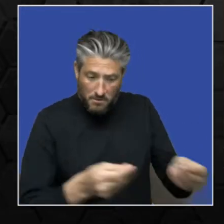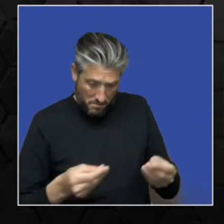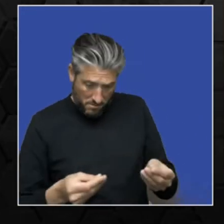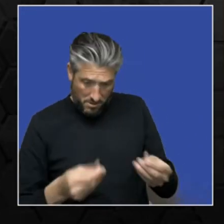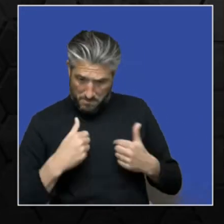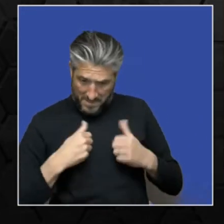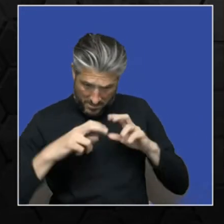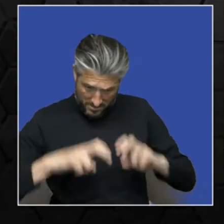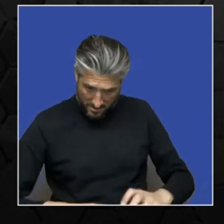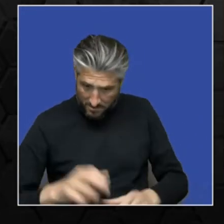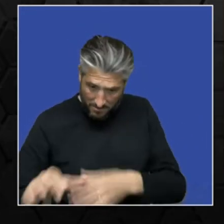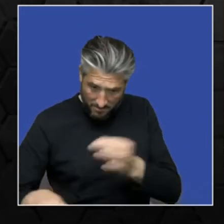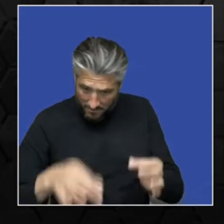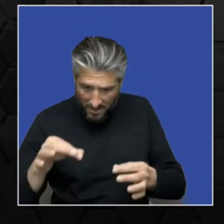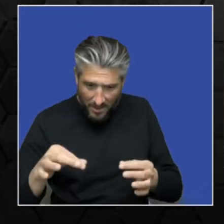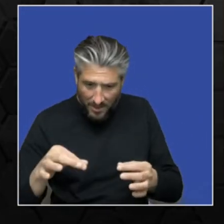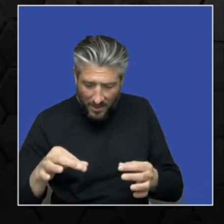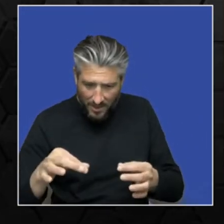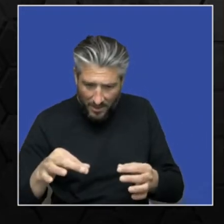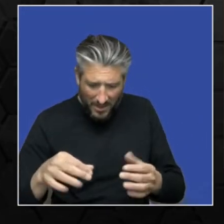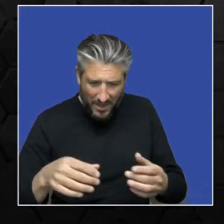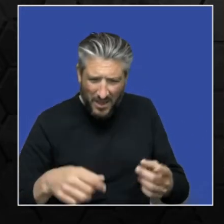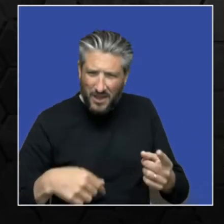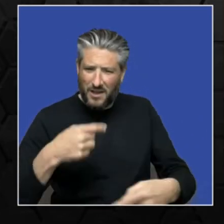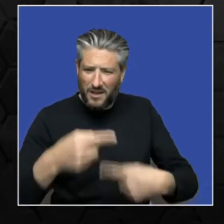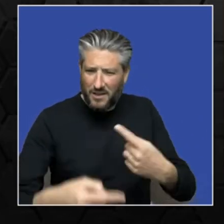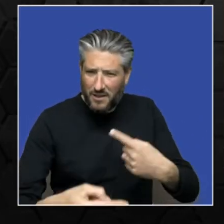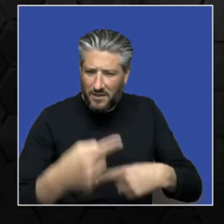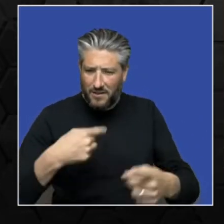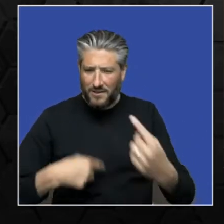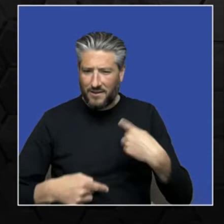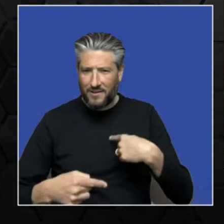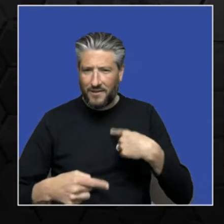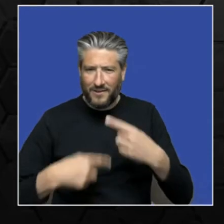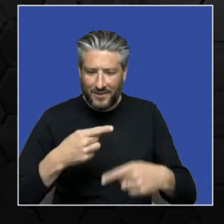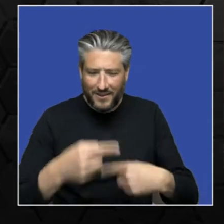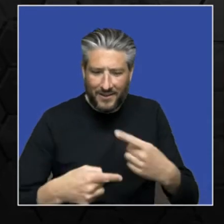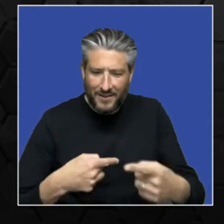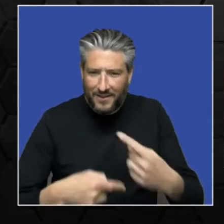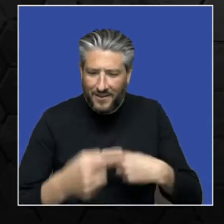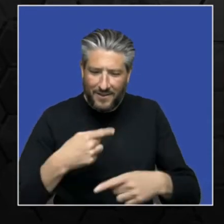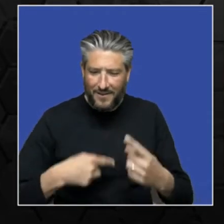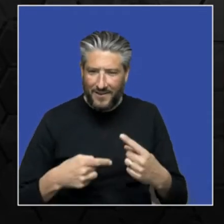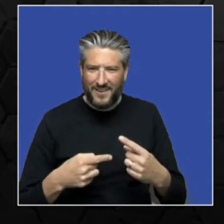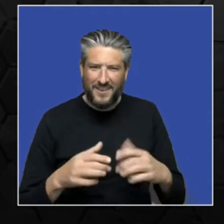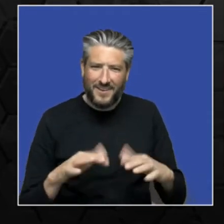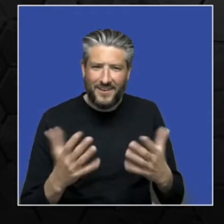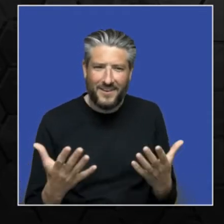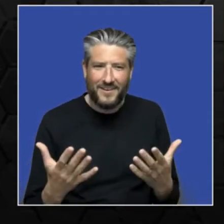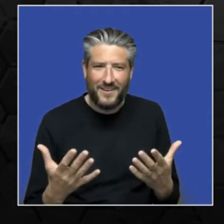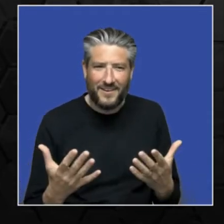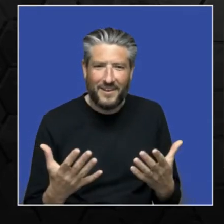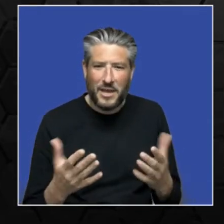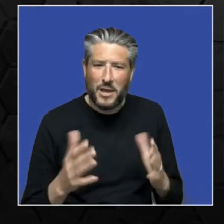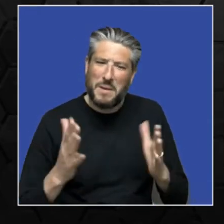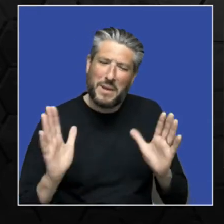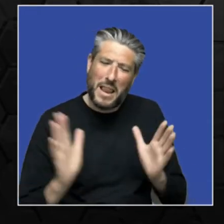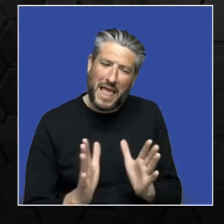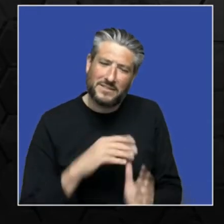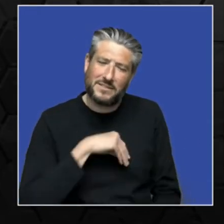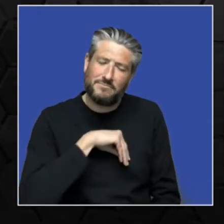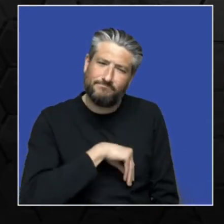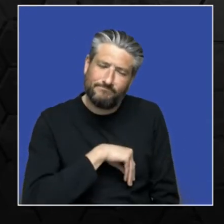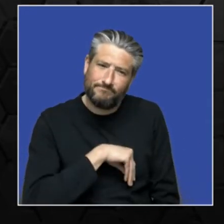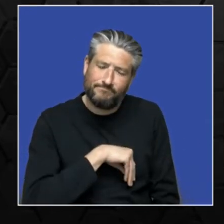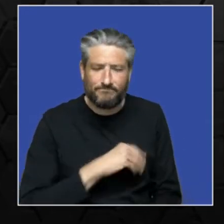So I say this only from my perspective that in the initial stages, research can be a little less rewarding maybe, and pretty repetitive